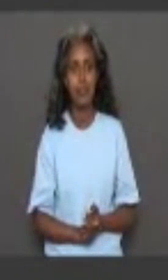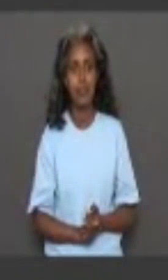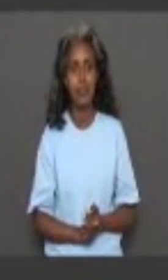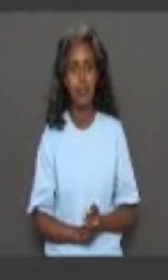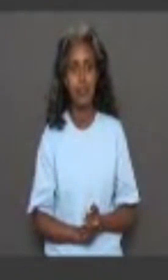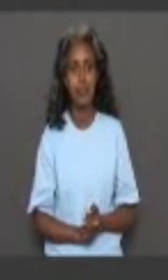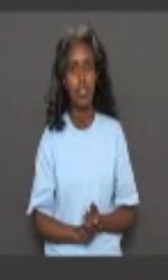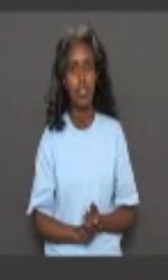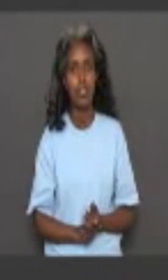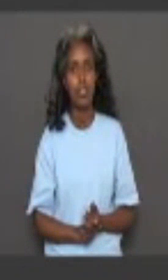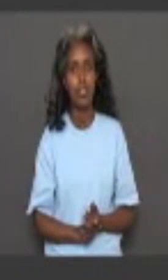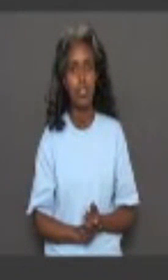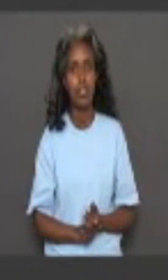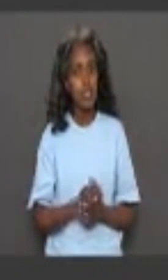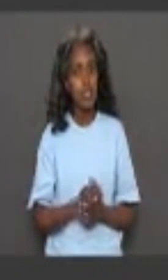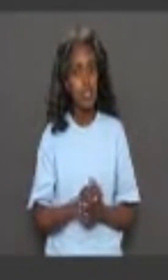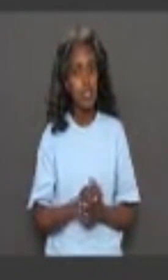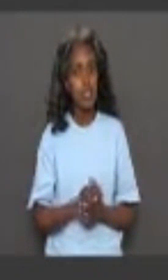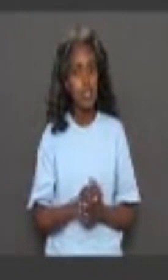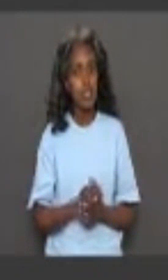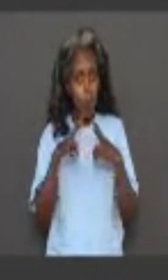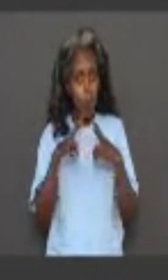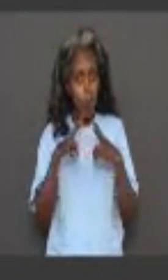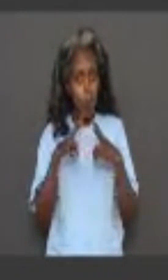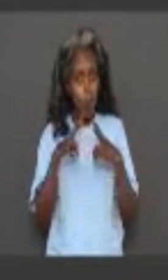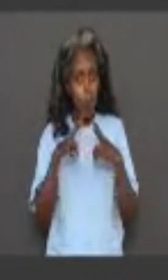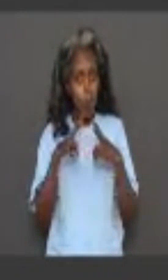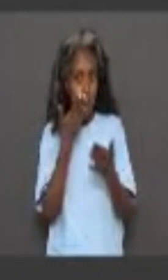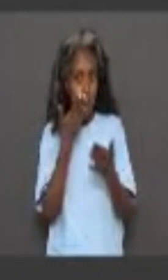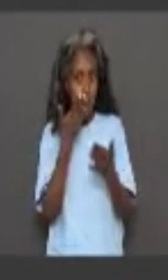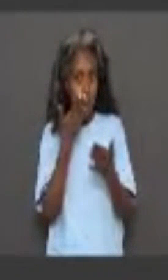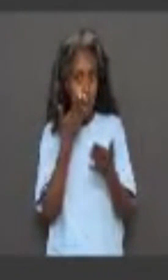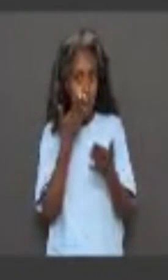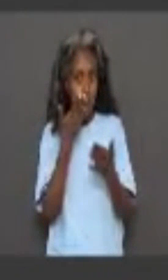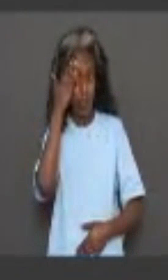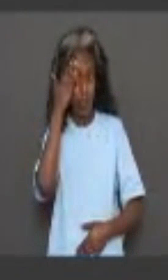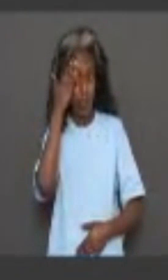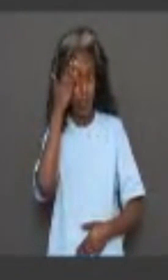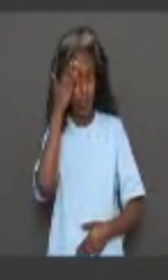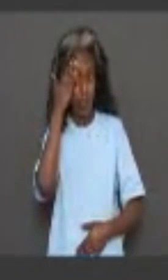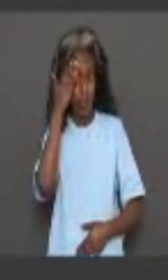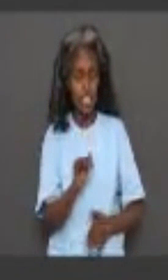The most well-known irrational number is pi.